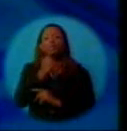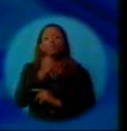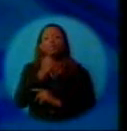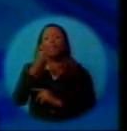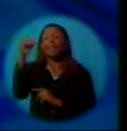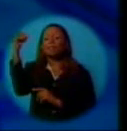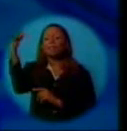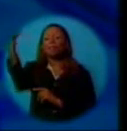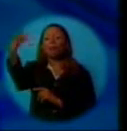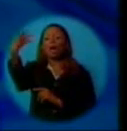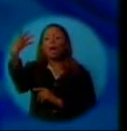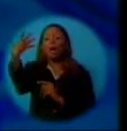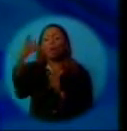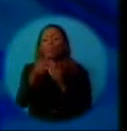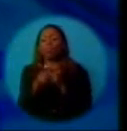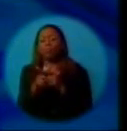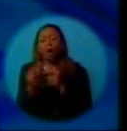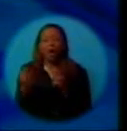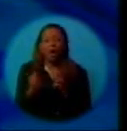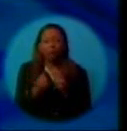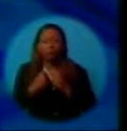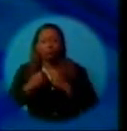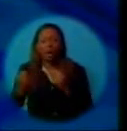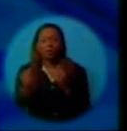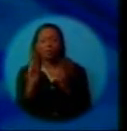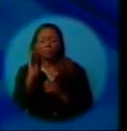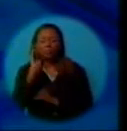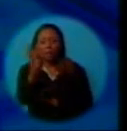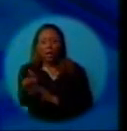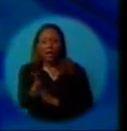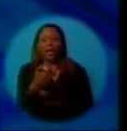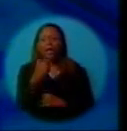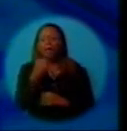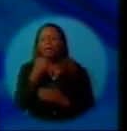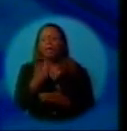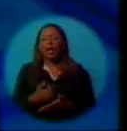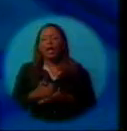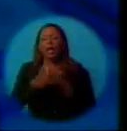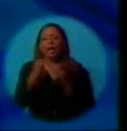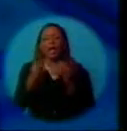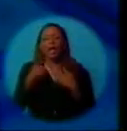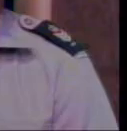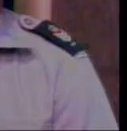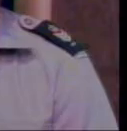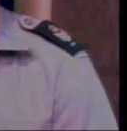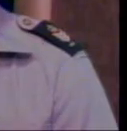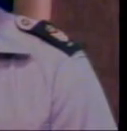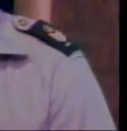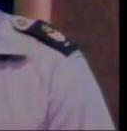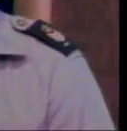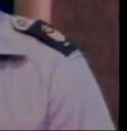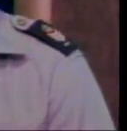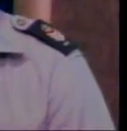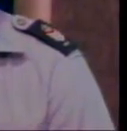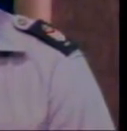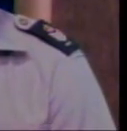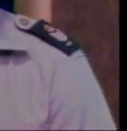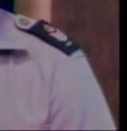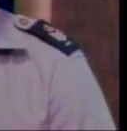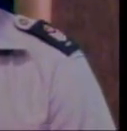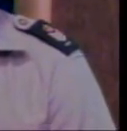red lights. He believes 24-hour surveillance would help to put the brakes on some motorists. In the future, I would love